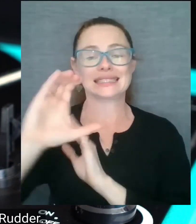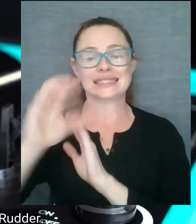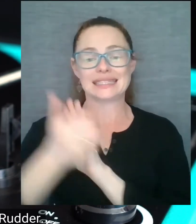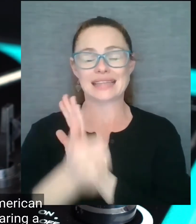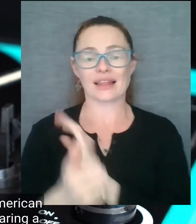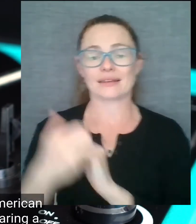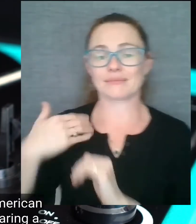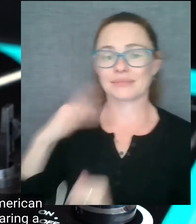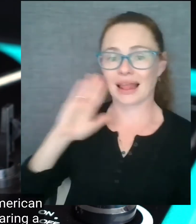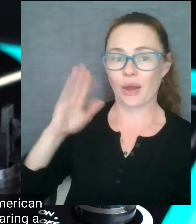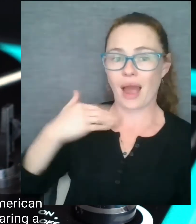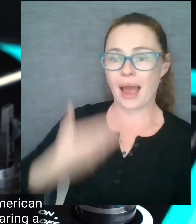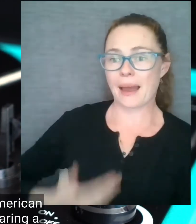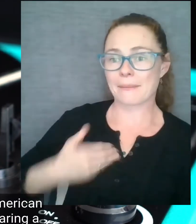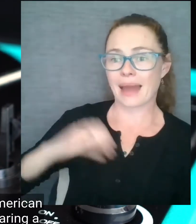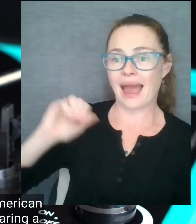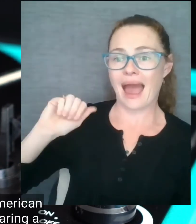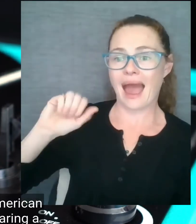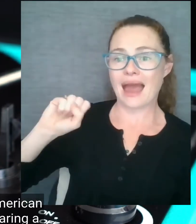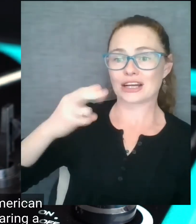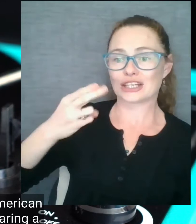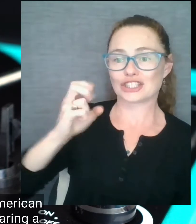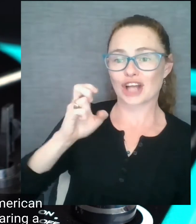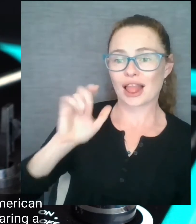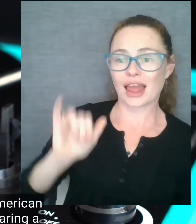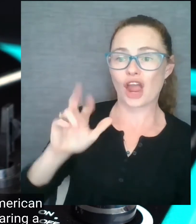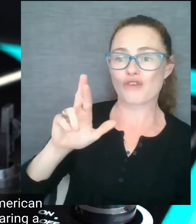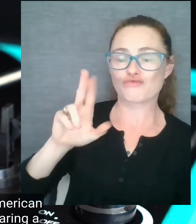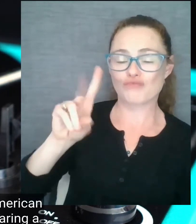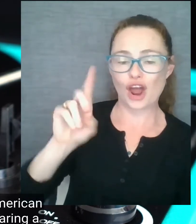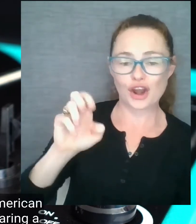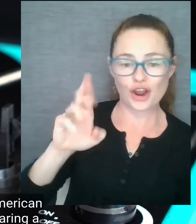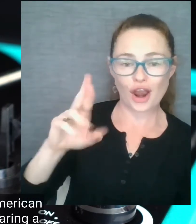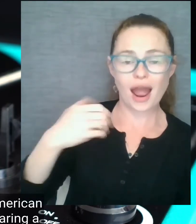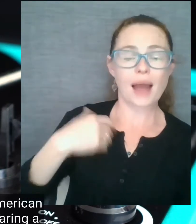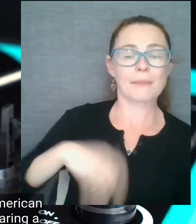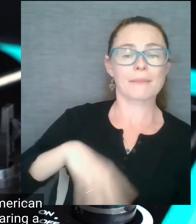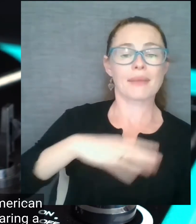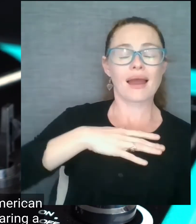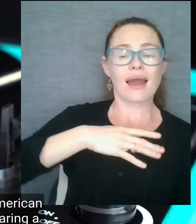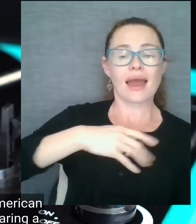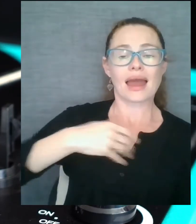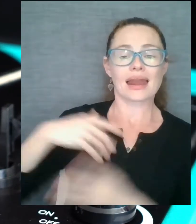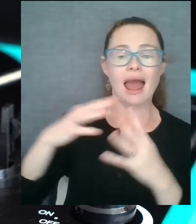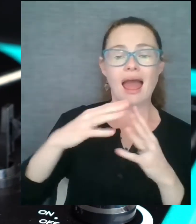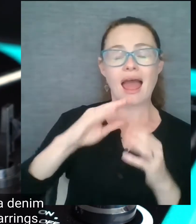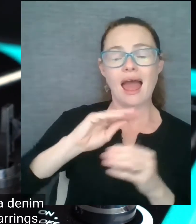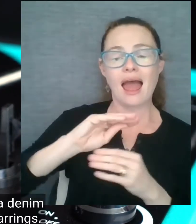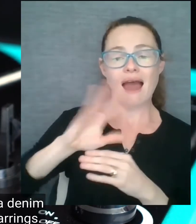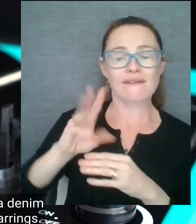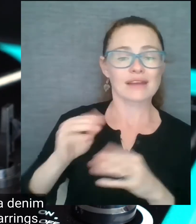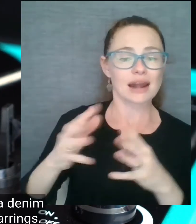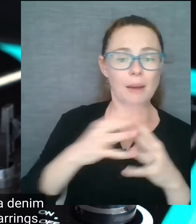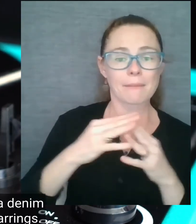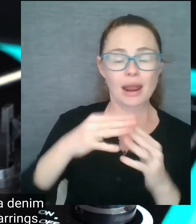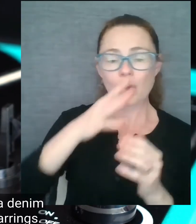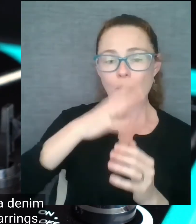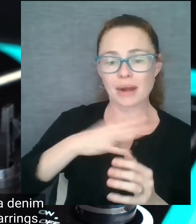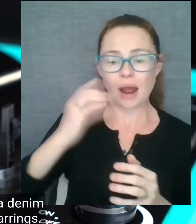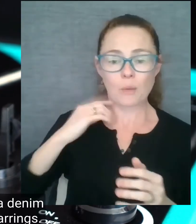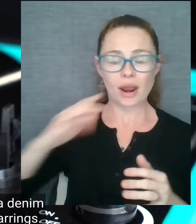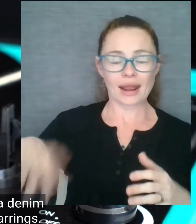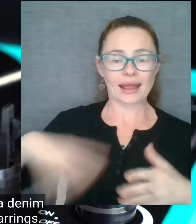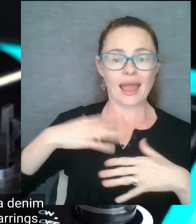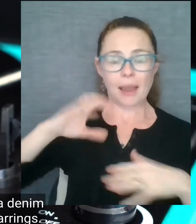Ashley Rudder. I am an African-American female who is wearing a graphic tee